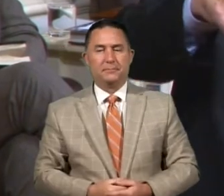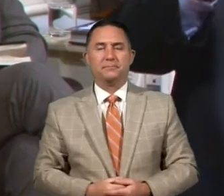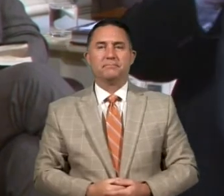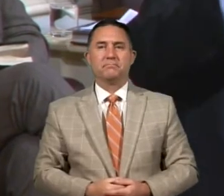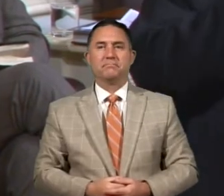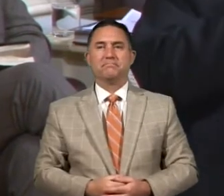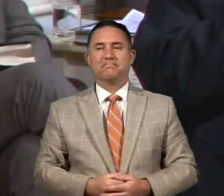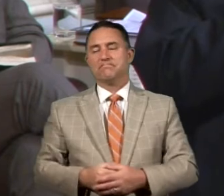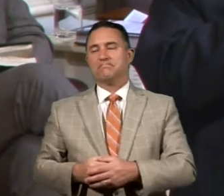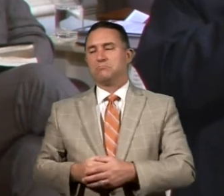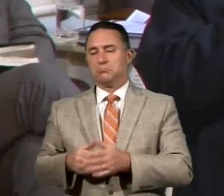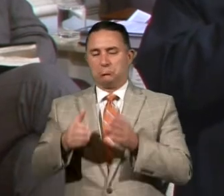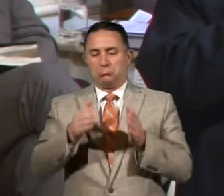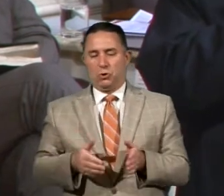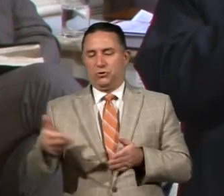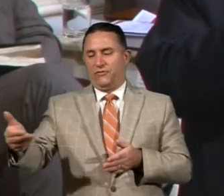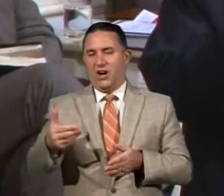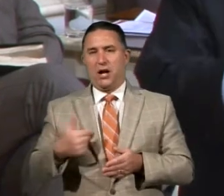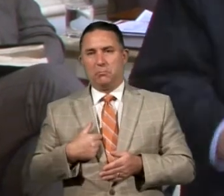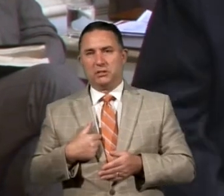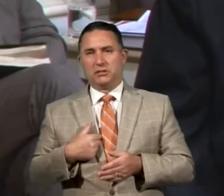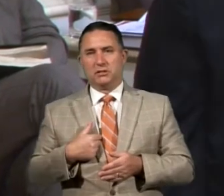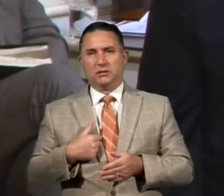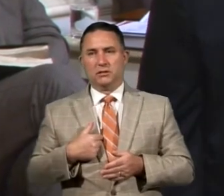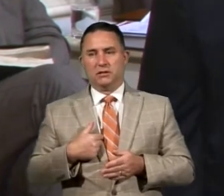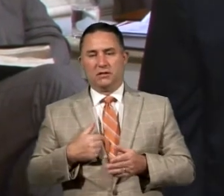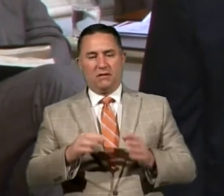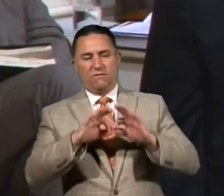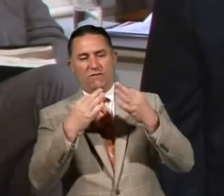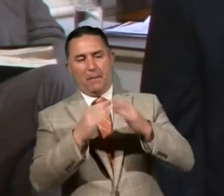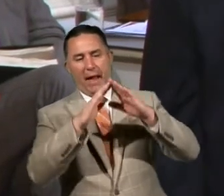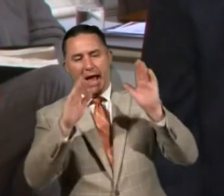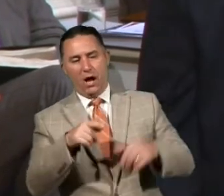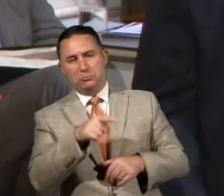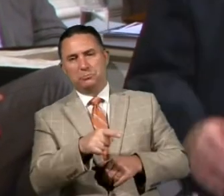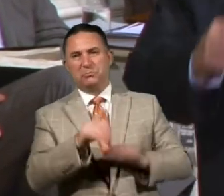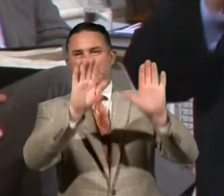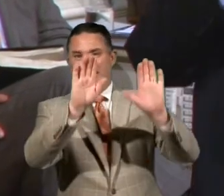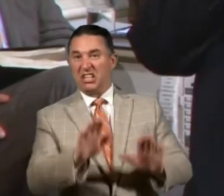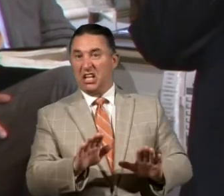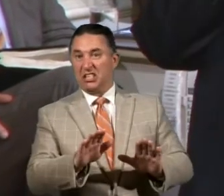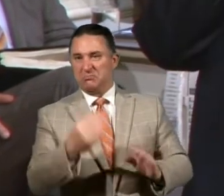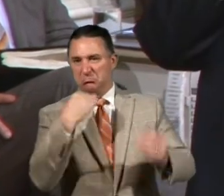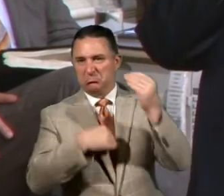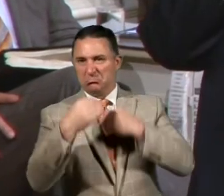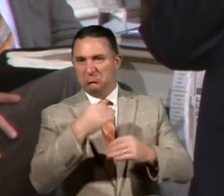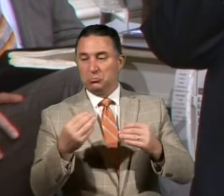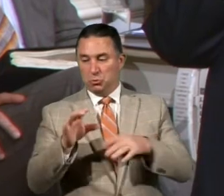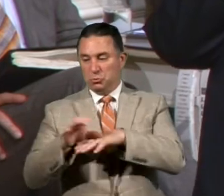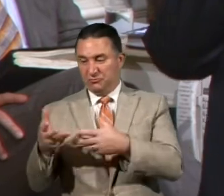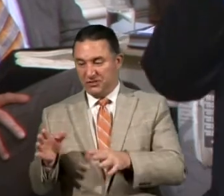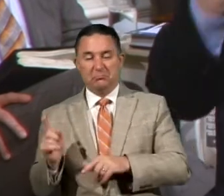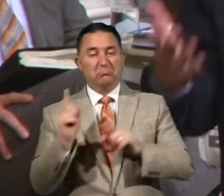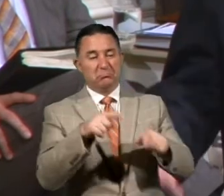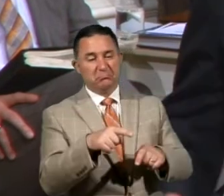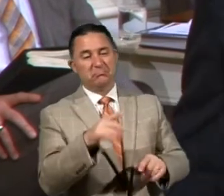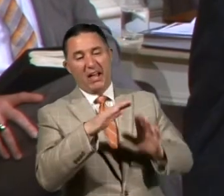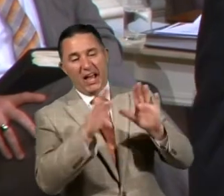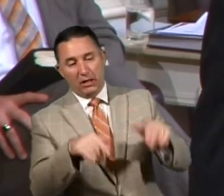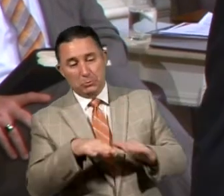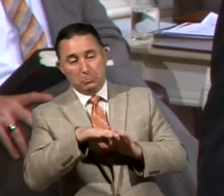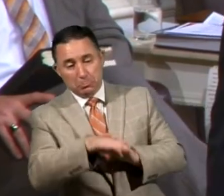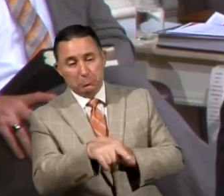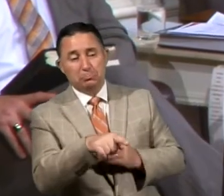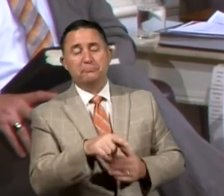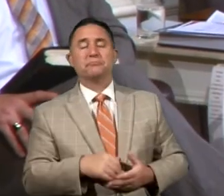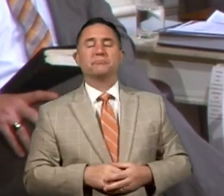I was invited over a wonderful family's house for Sunday dinner after church. And as we walked in the